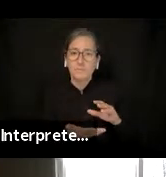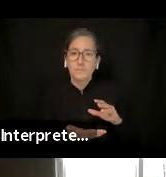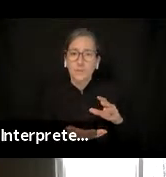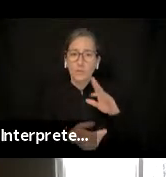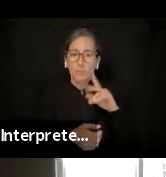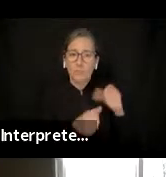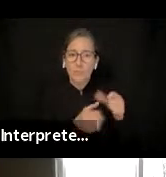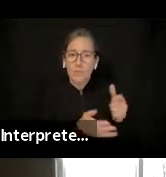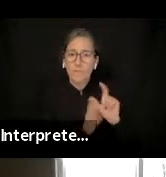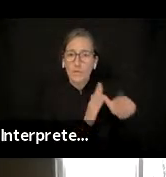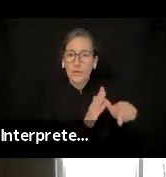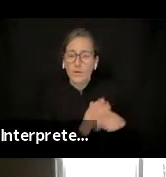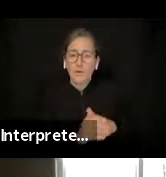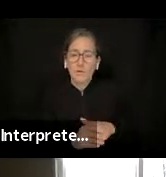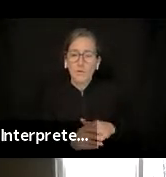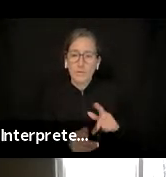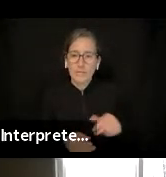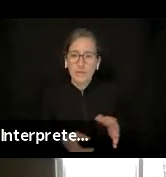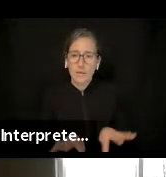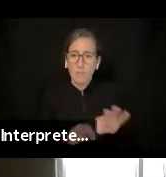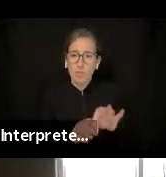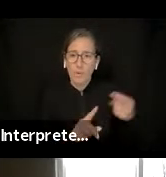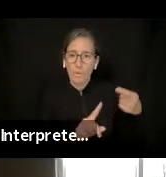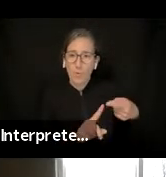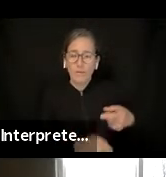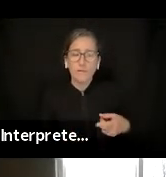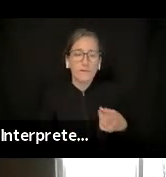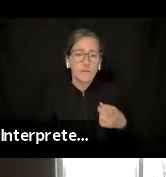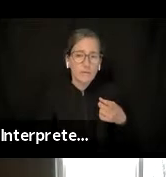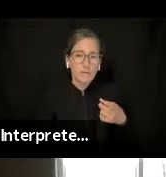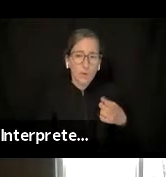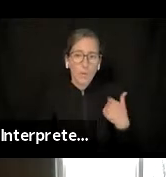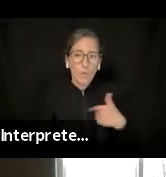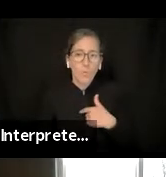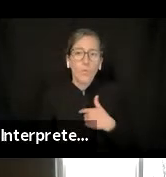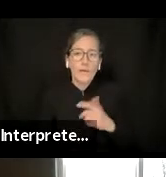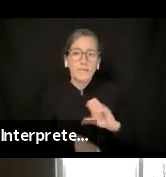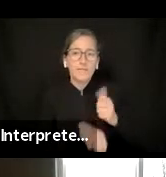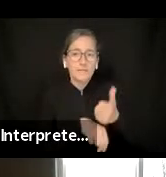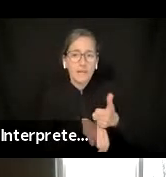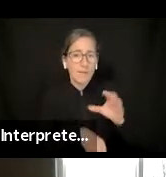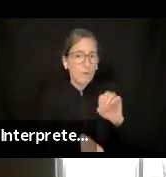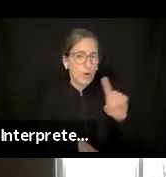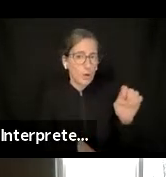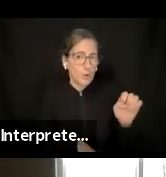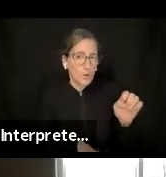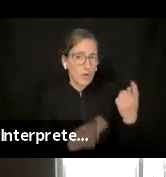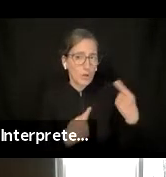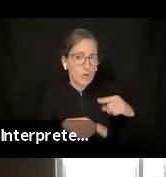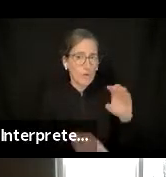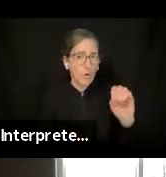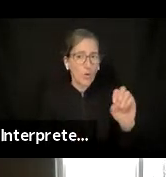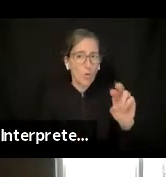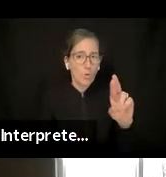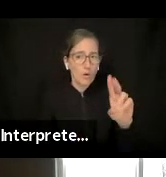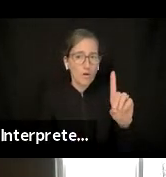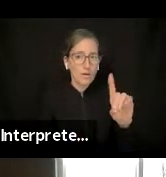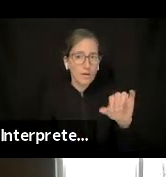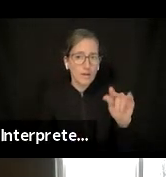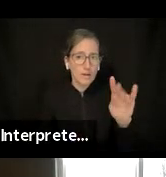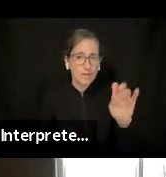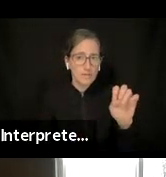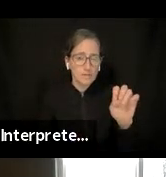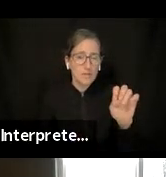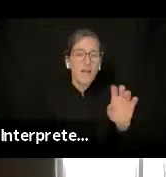Mary, we set code and ordinance, and she just gave us a little update on that process of changing. But I think going forward, that's an important